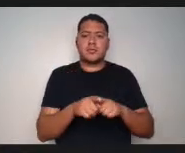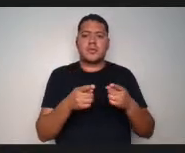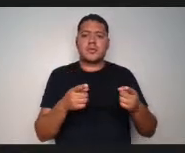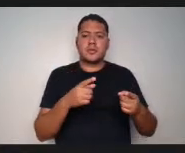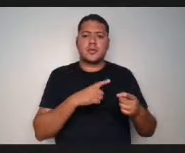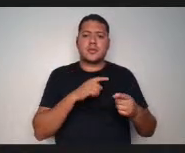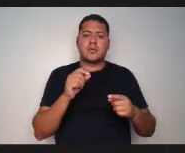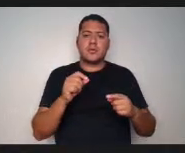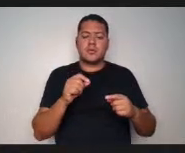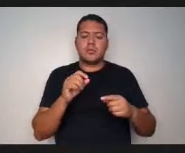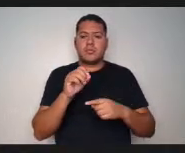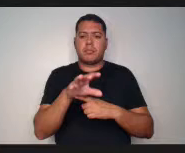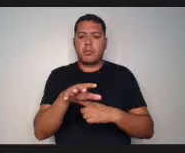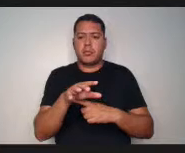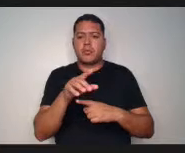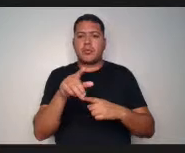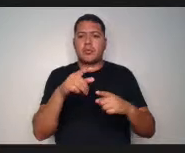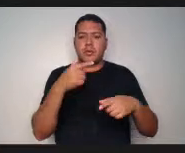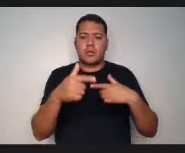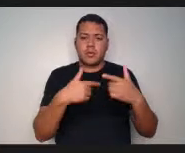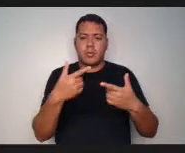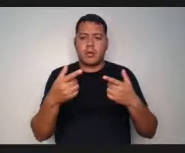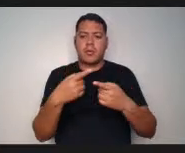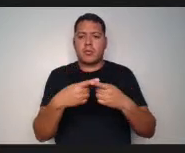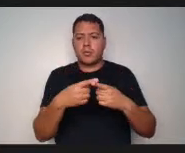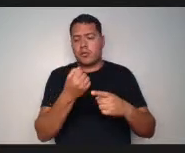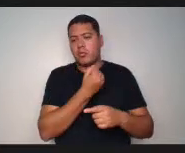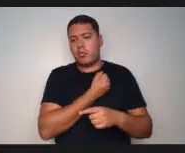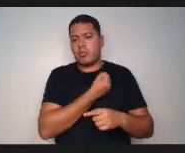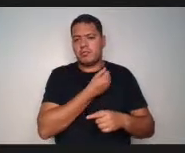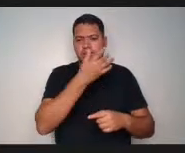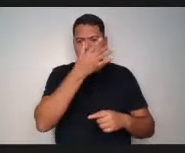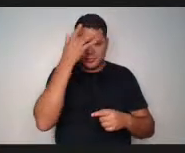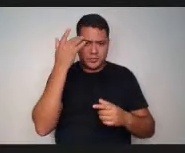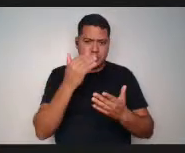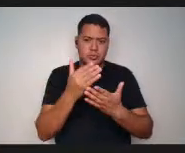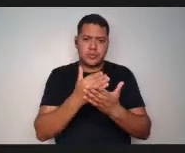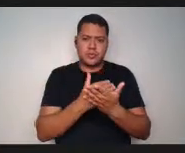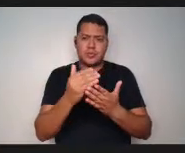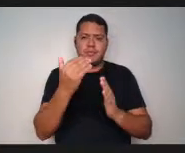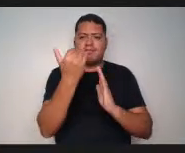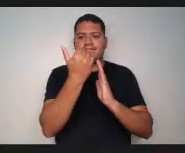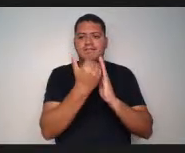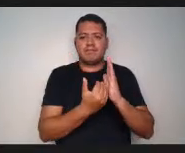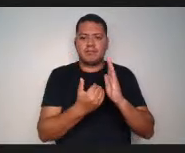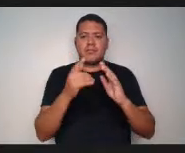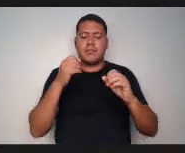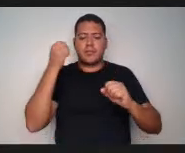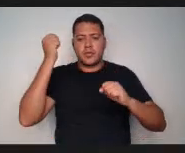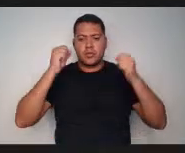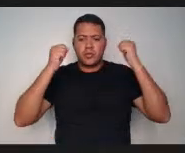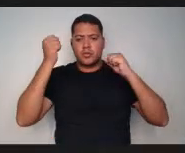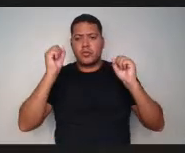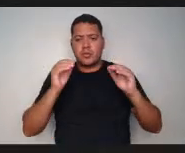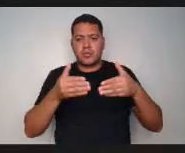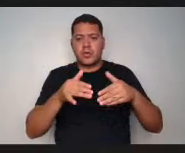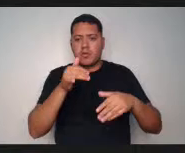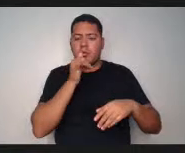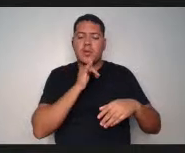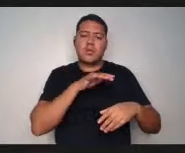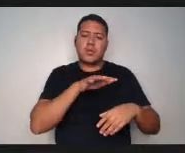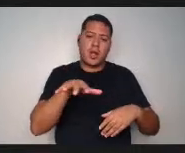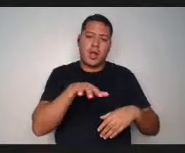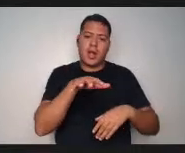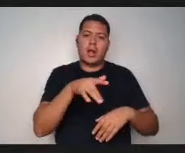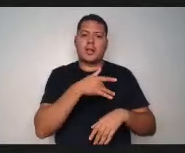shortages occurred in industries, particularly in healthcare, but more recently in education, as